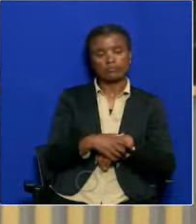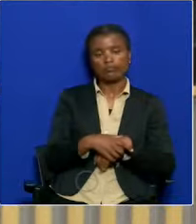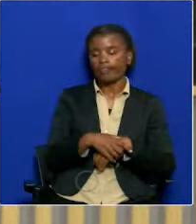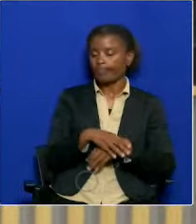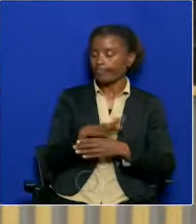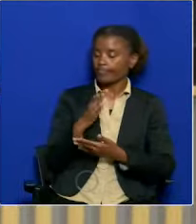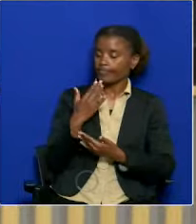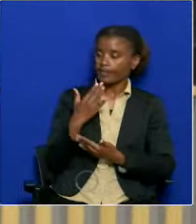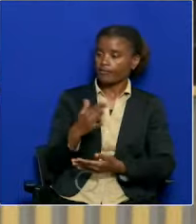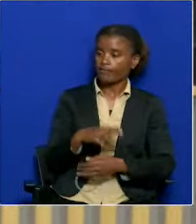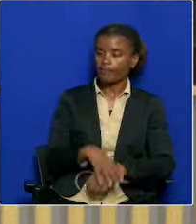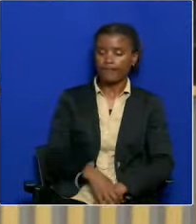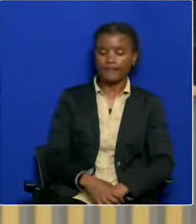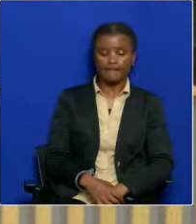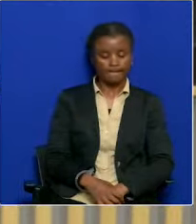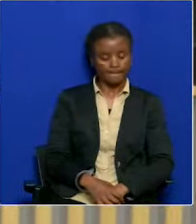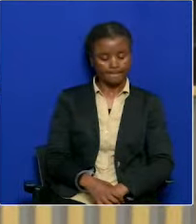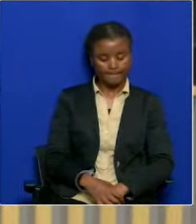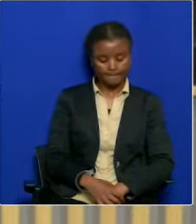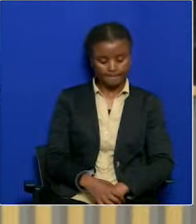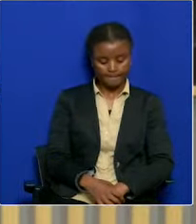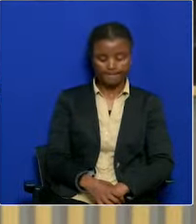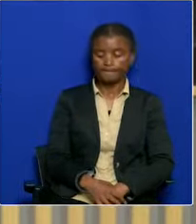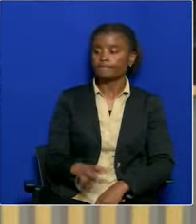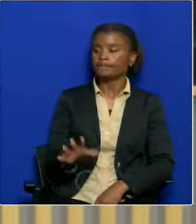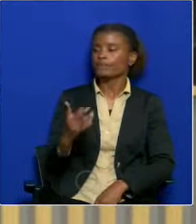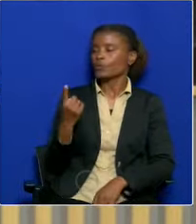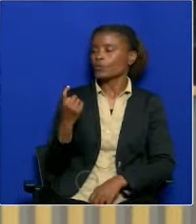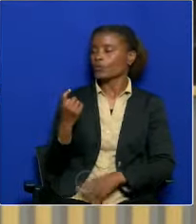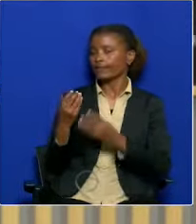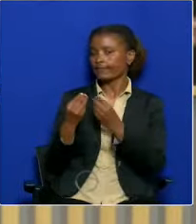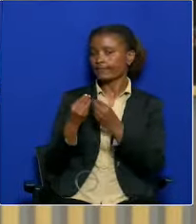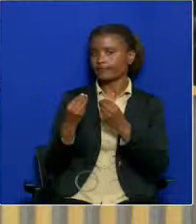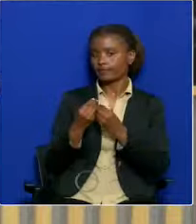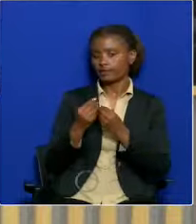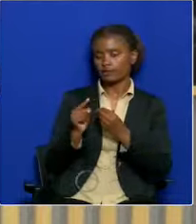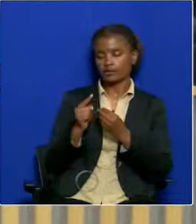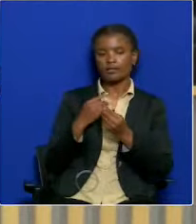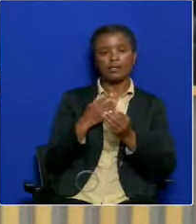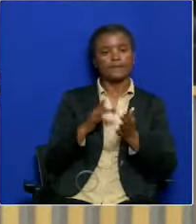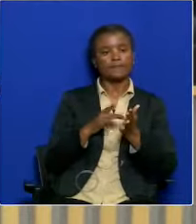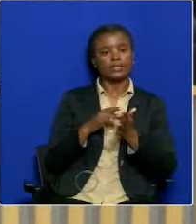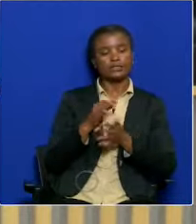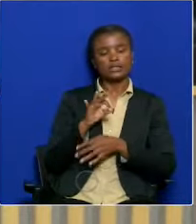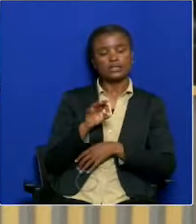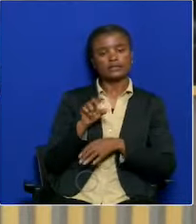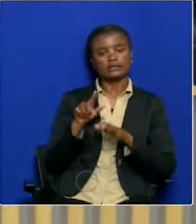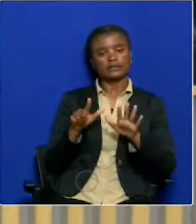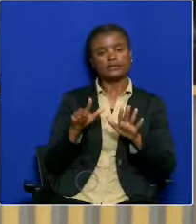Can I just take up one thing with you, General? On page 37 of file 3.